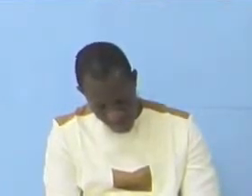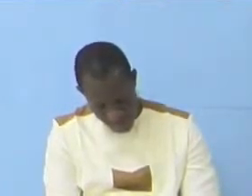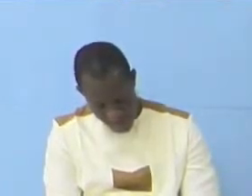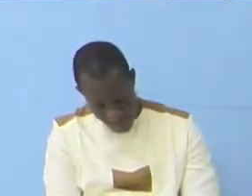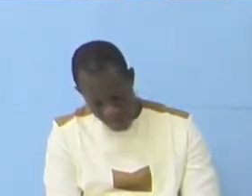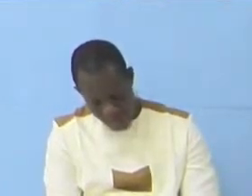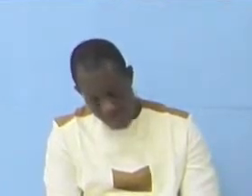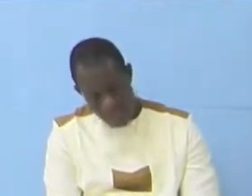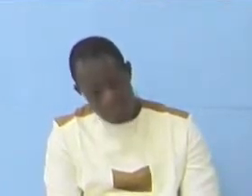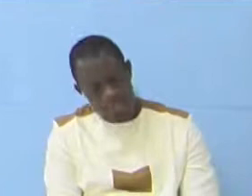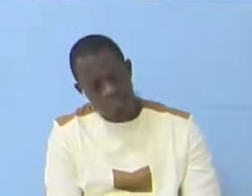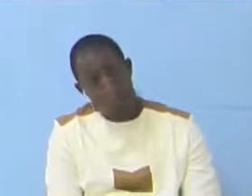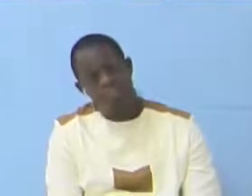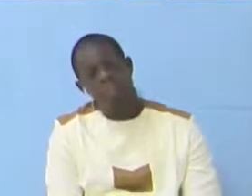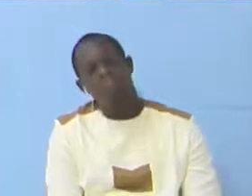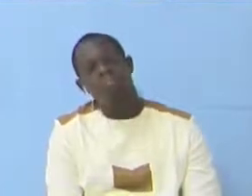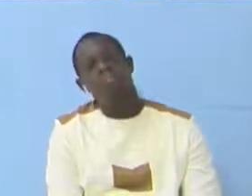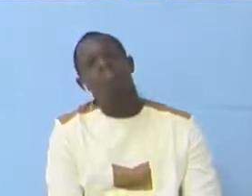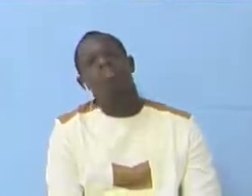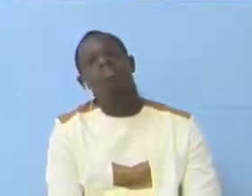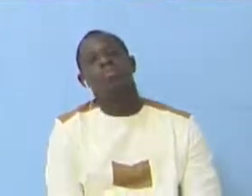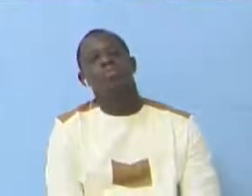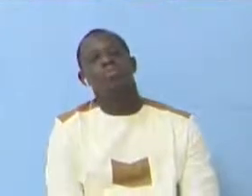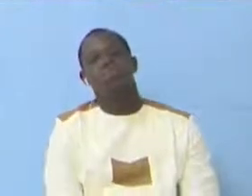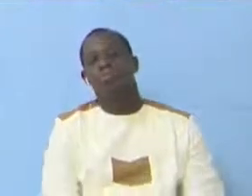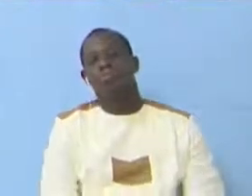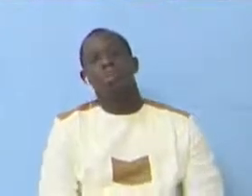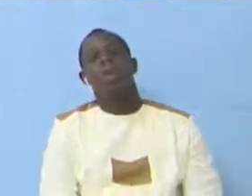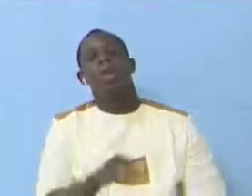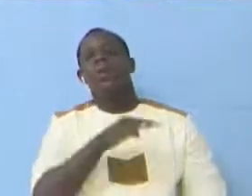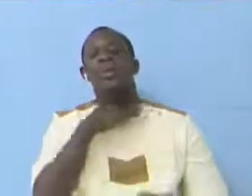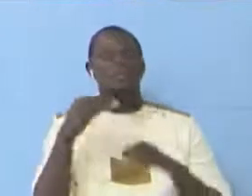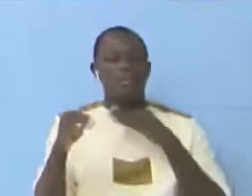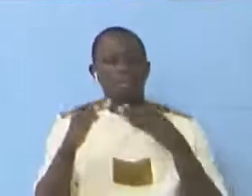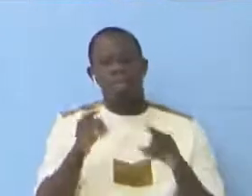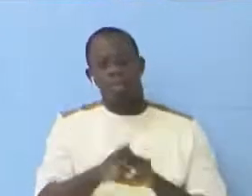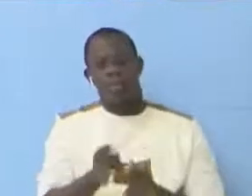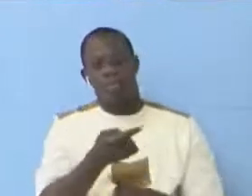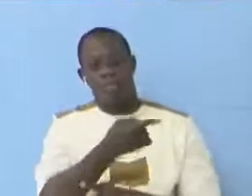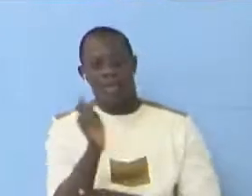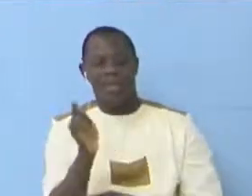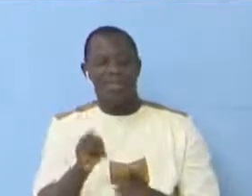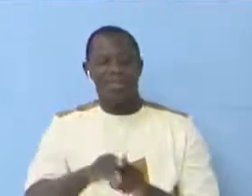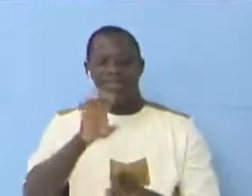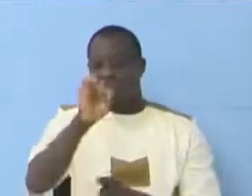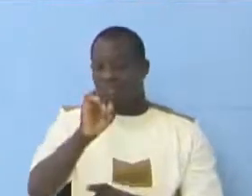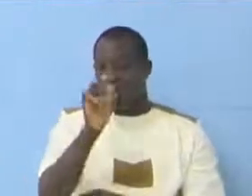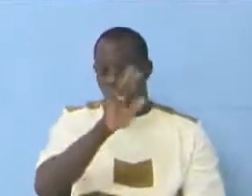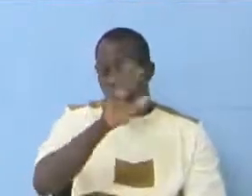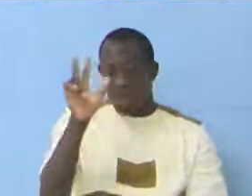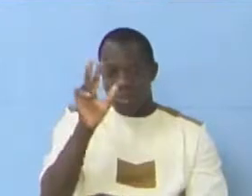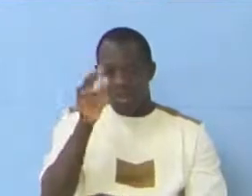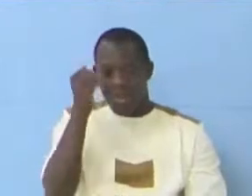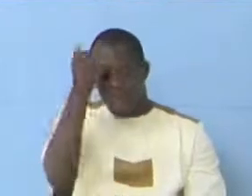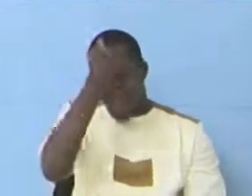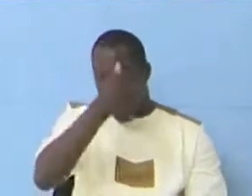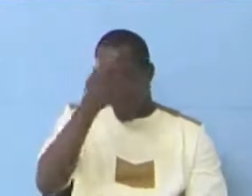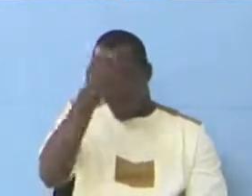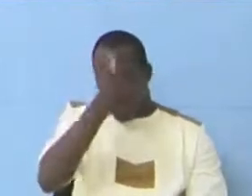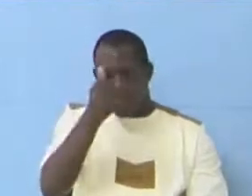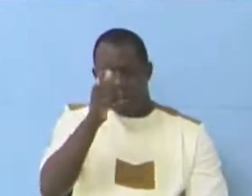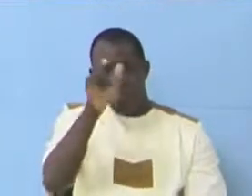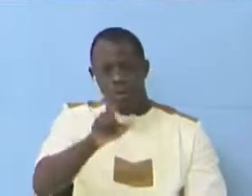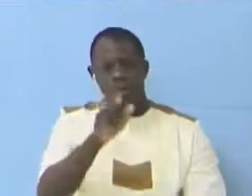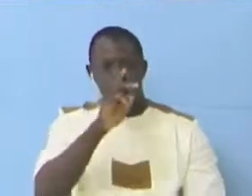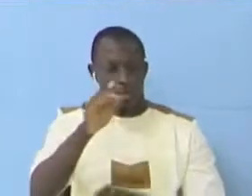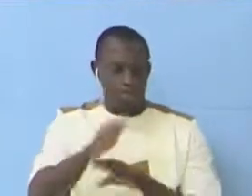suñu biir réew mi. The massacre of these 50 West African migrants. rey